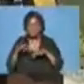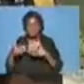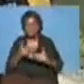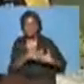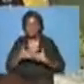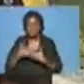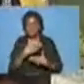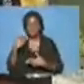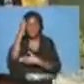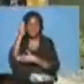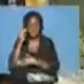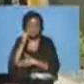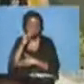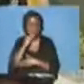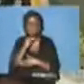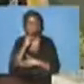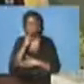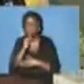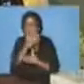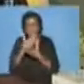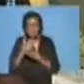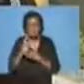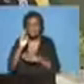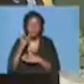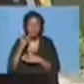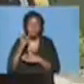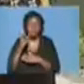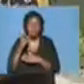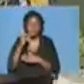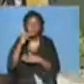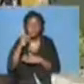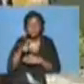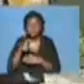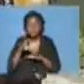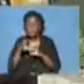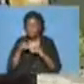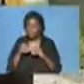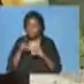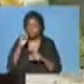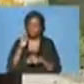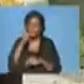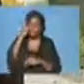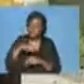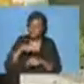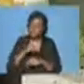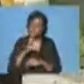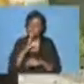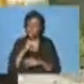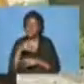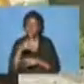adults is not going to be something that we could, should not, and ever stand for. And we have to speak up and speak truth into power.